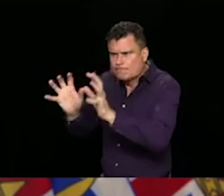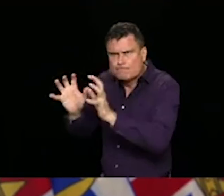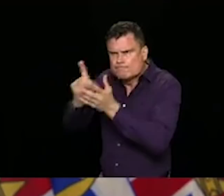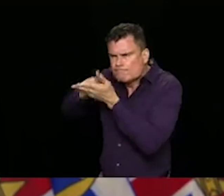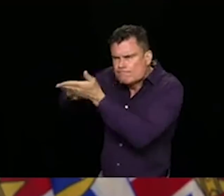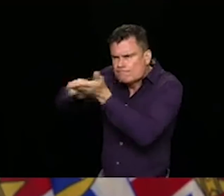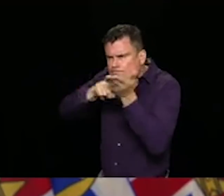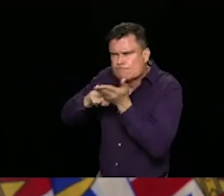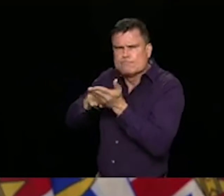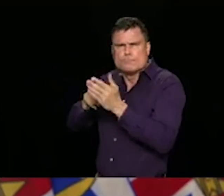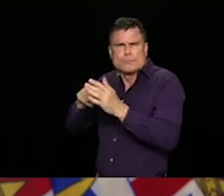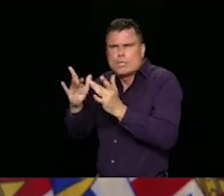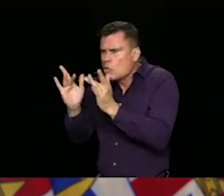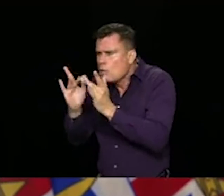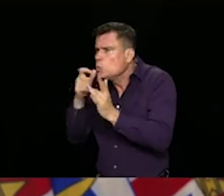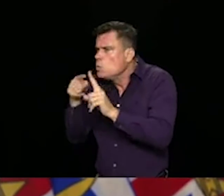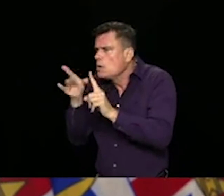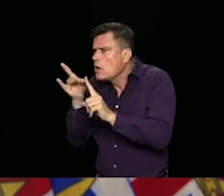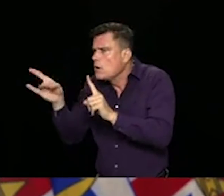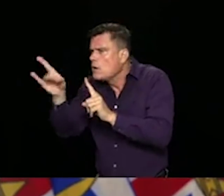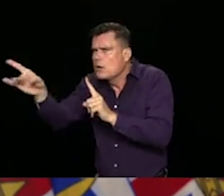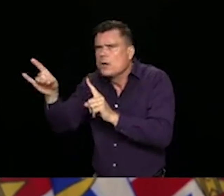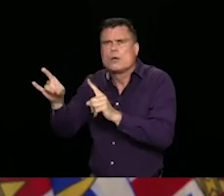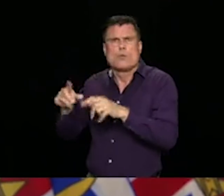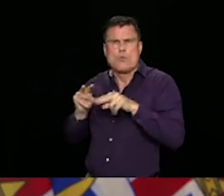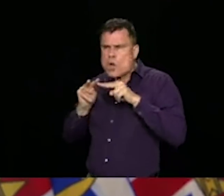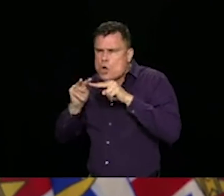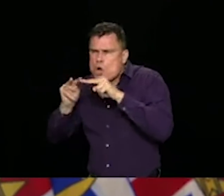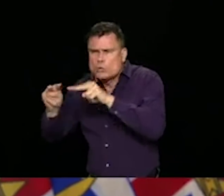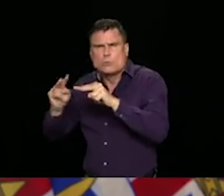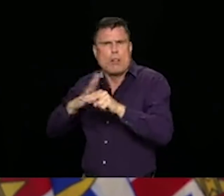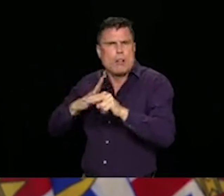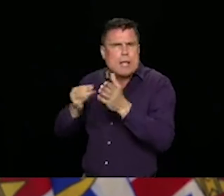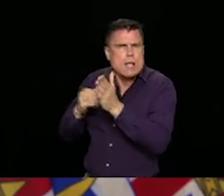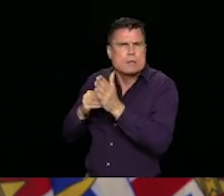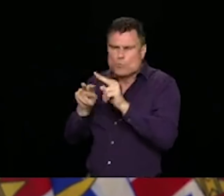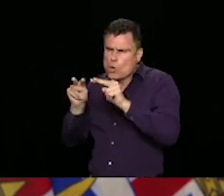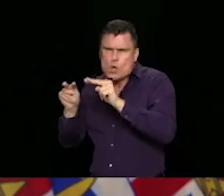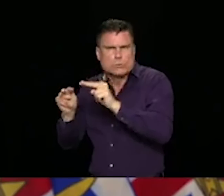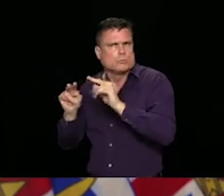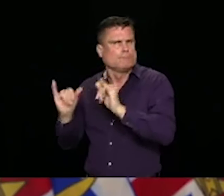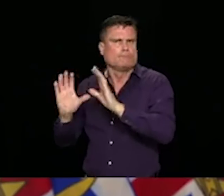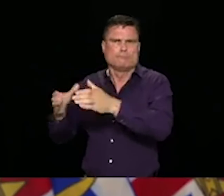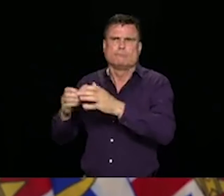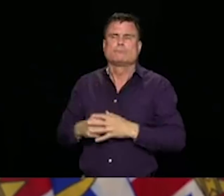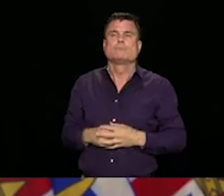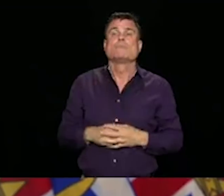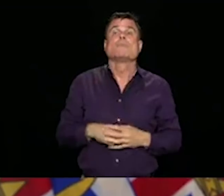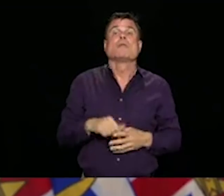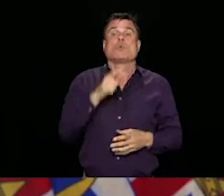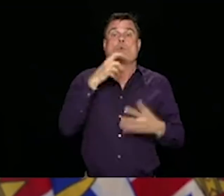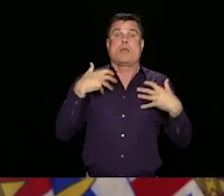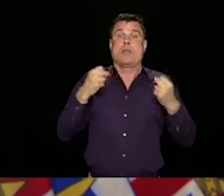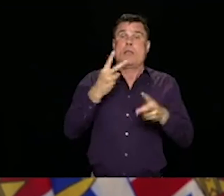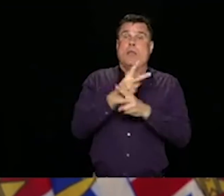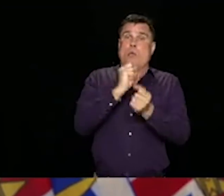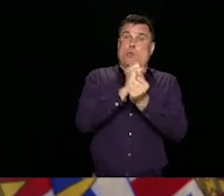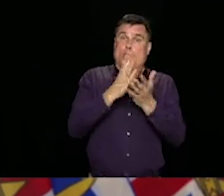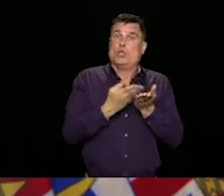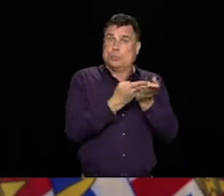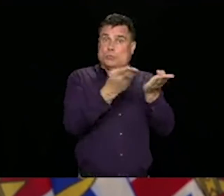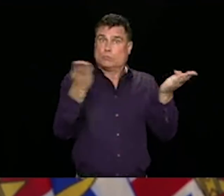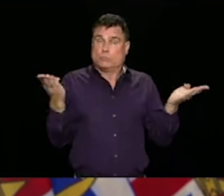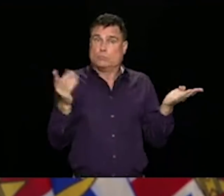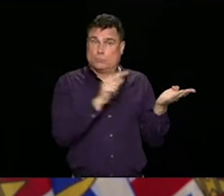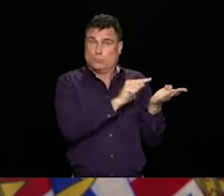of our pandemic here in BC. As you know, our frontline healthcare workers are providing the care we may